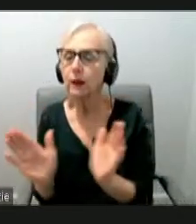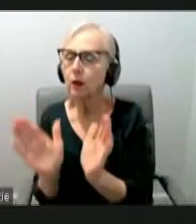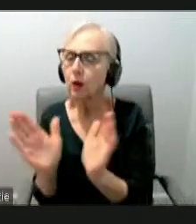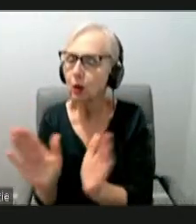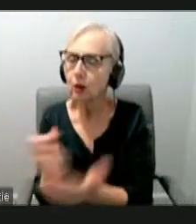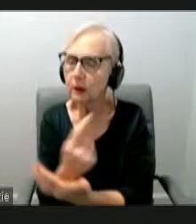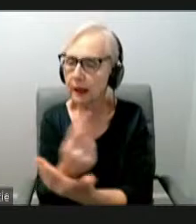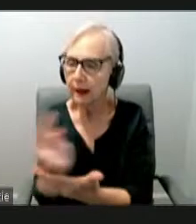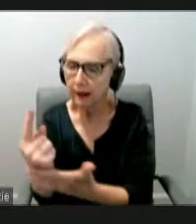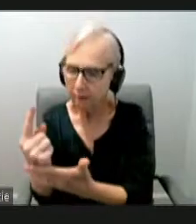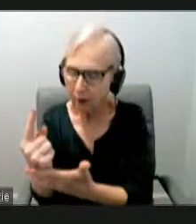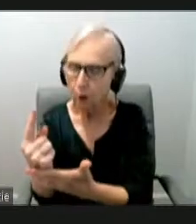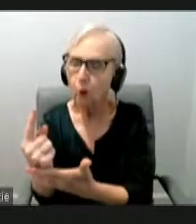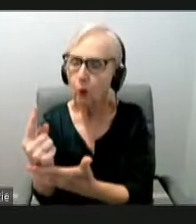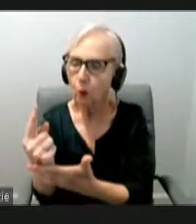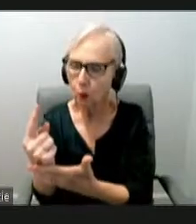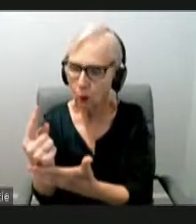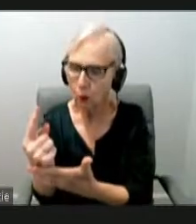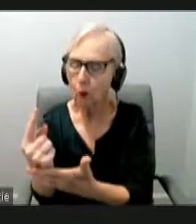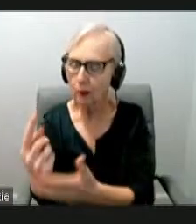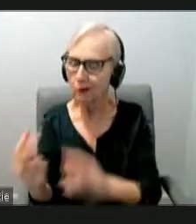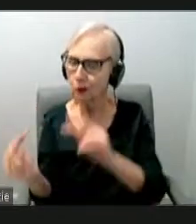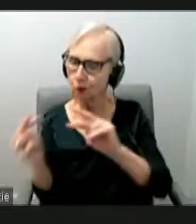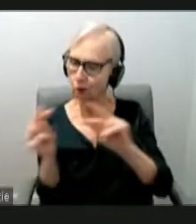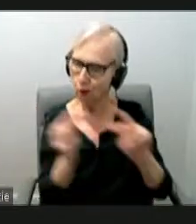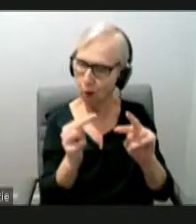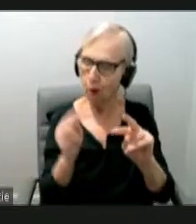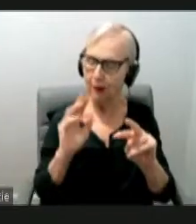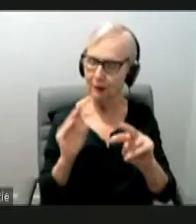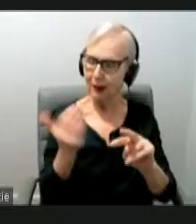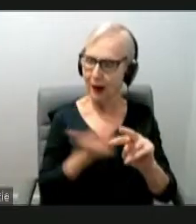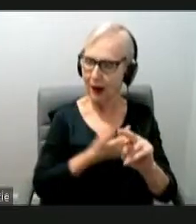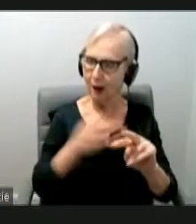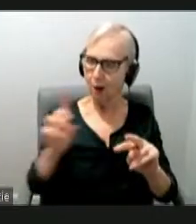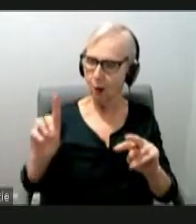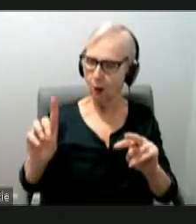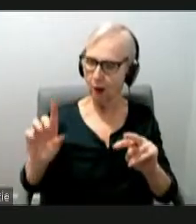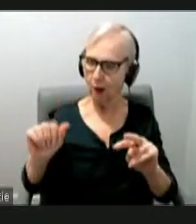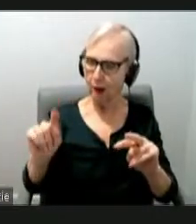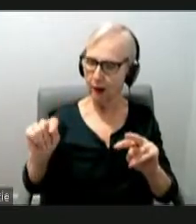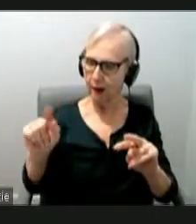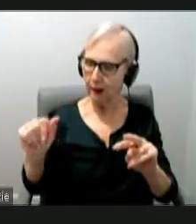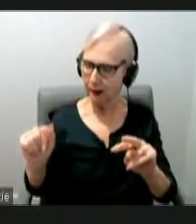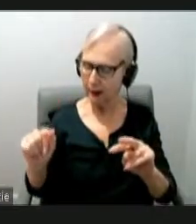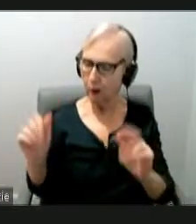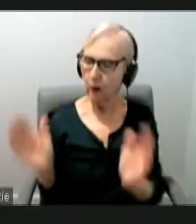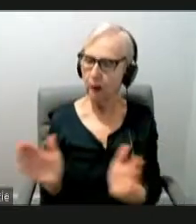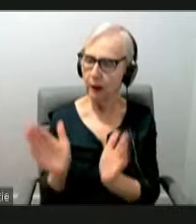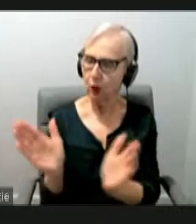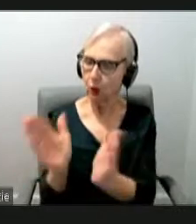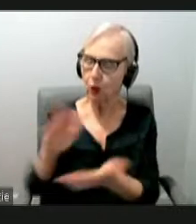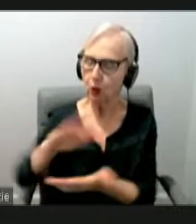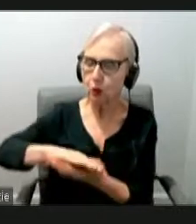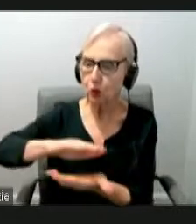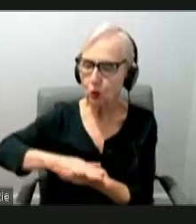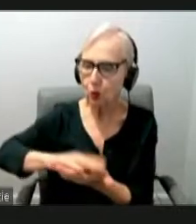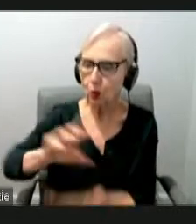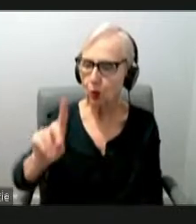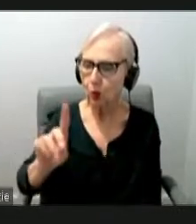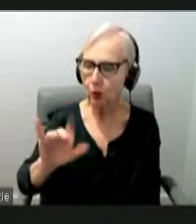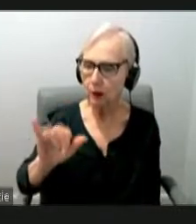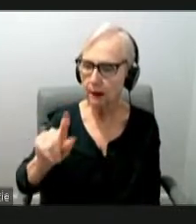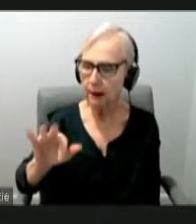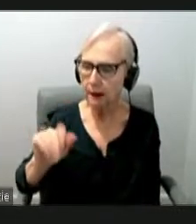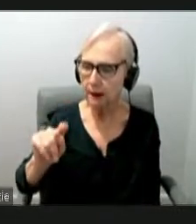everybody to be consumers of our data. We would encourage local jurisdictions, we would encourage school districts to provide as